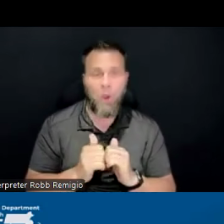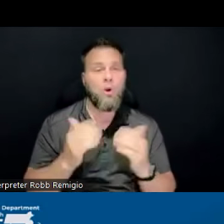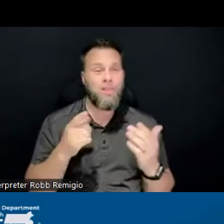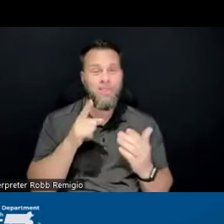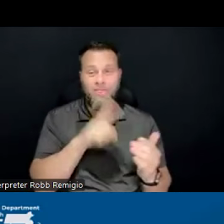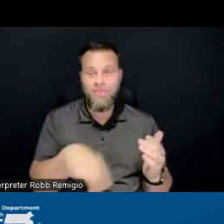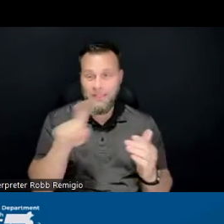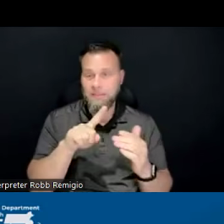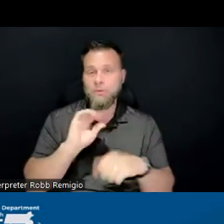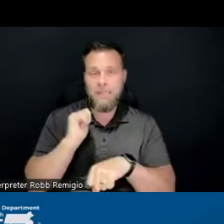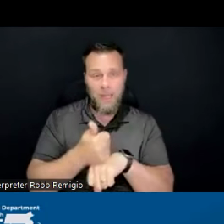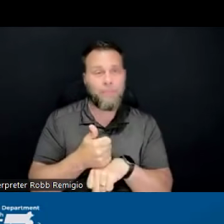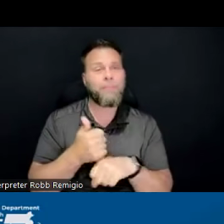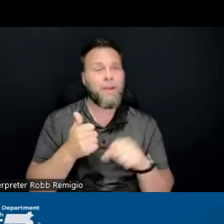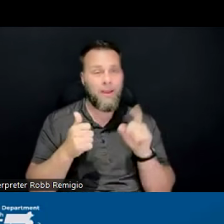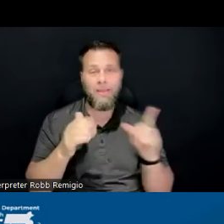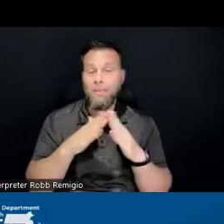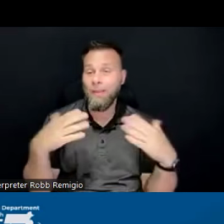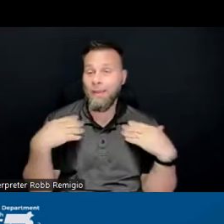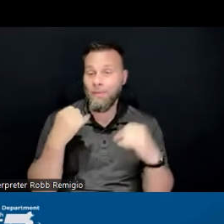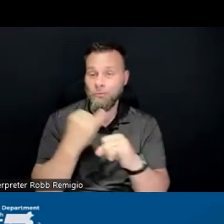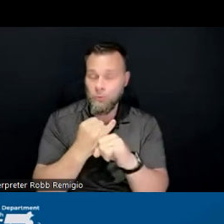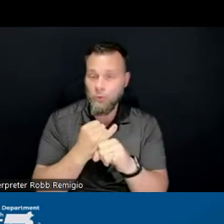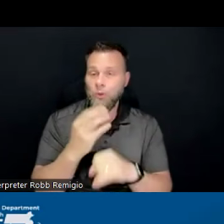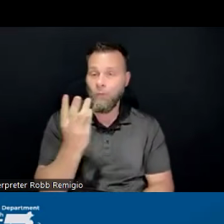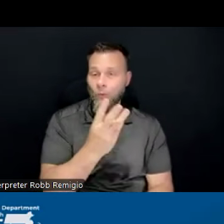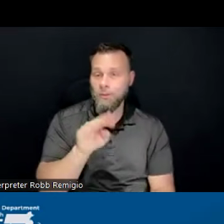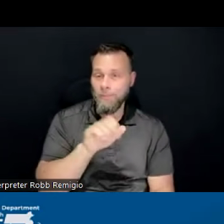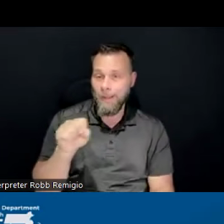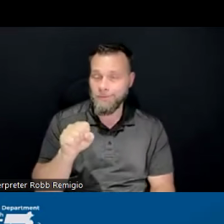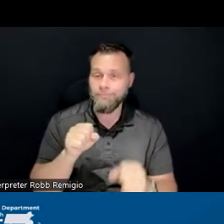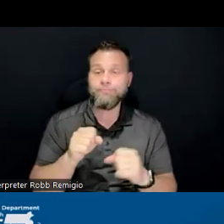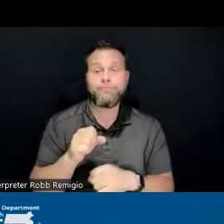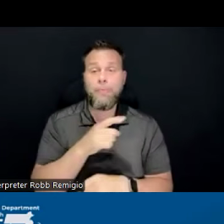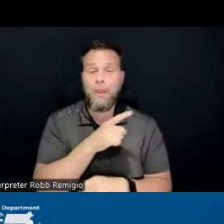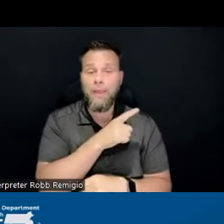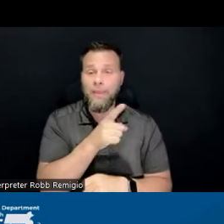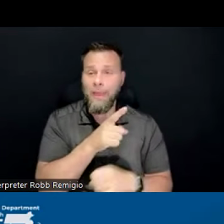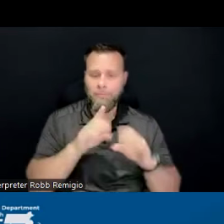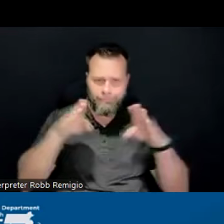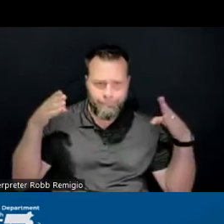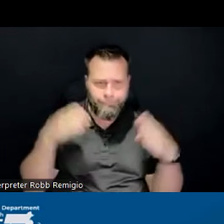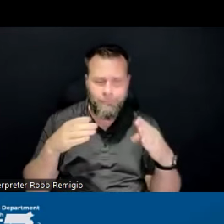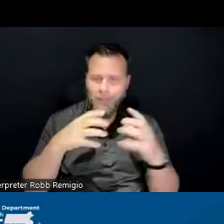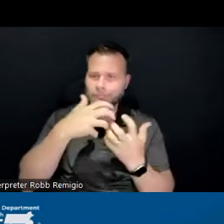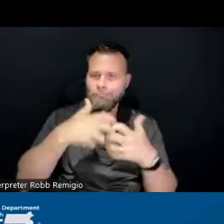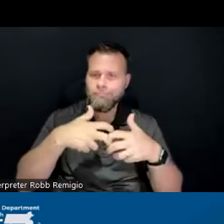Institute of Western Massachusetts. And it focuses on the ways that we can use